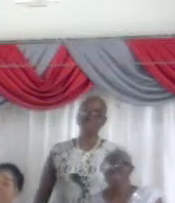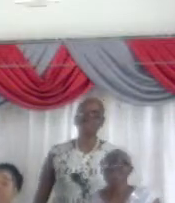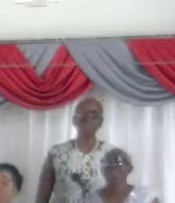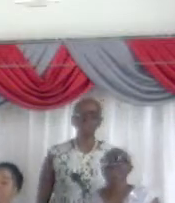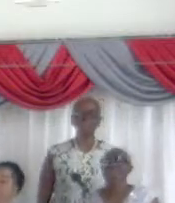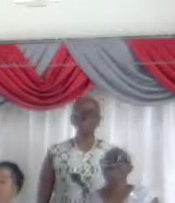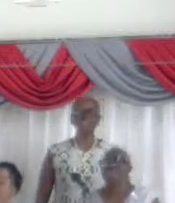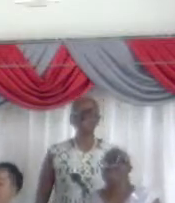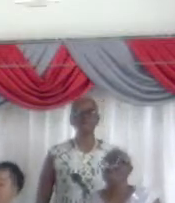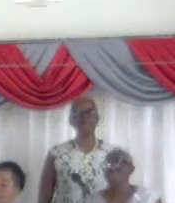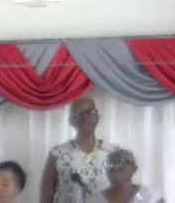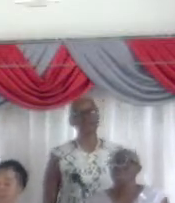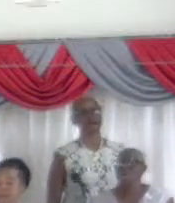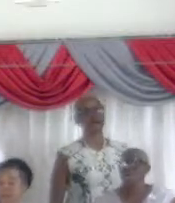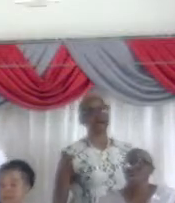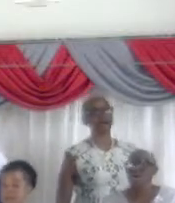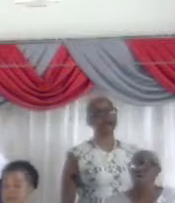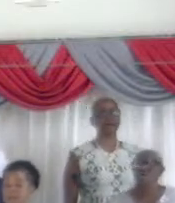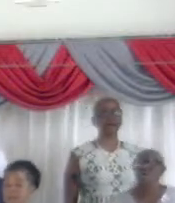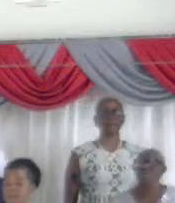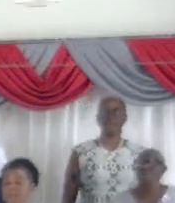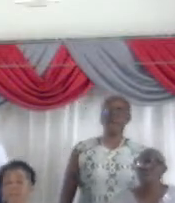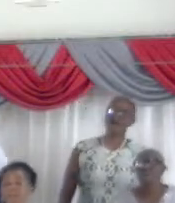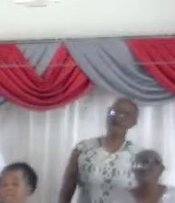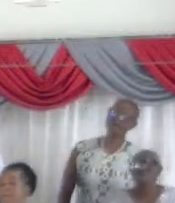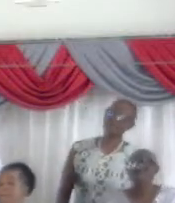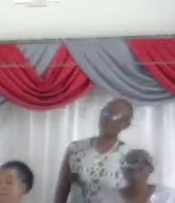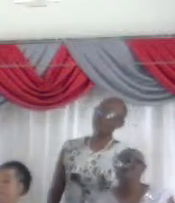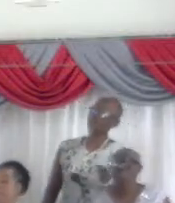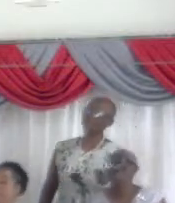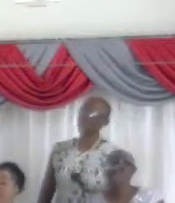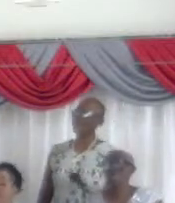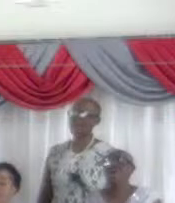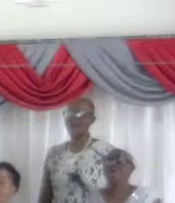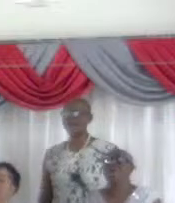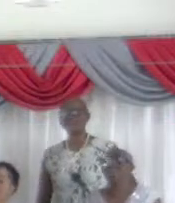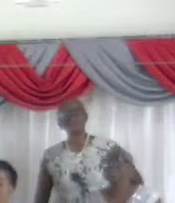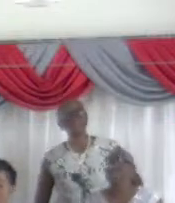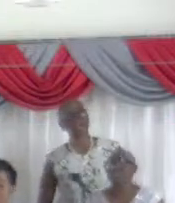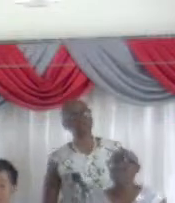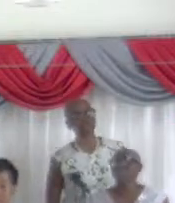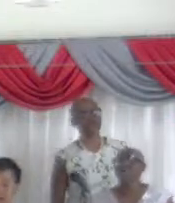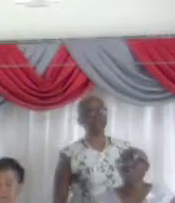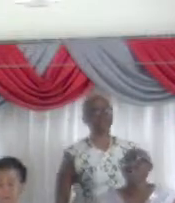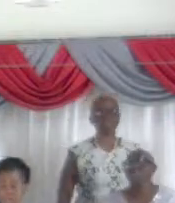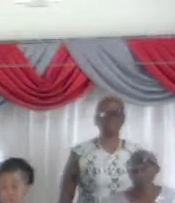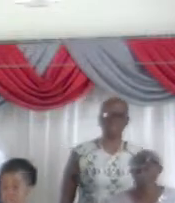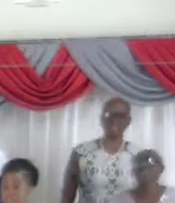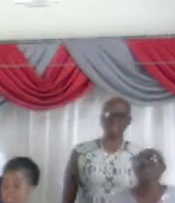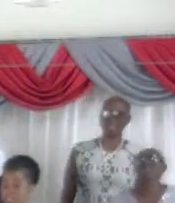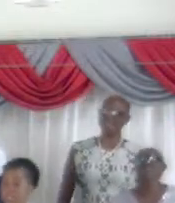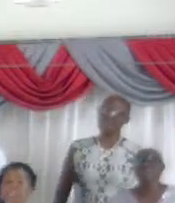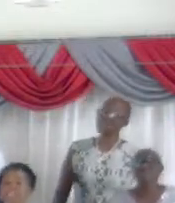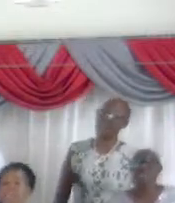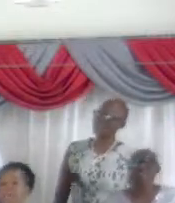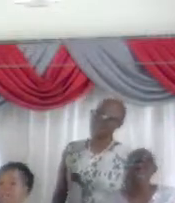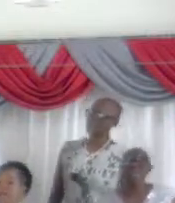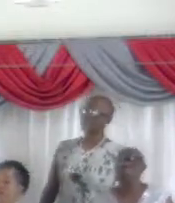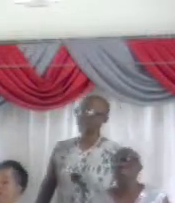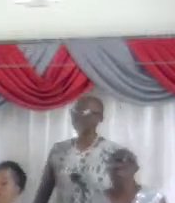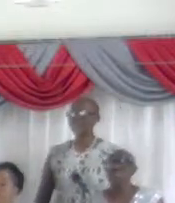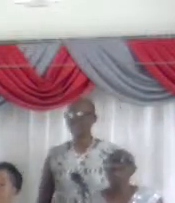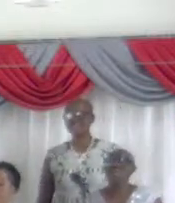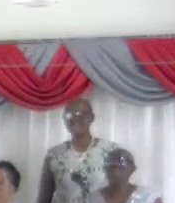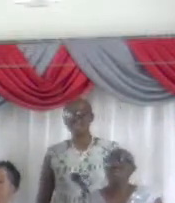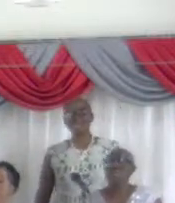Faithful is. Come on, tell him why. Oh. I'm reaping the harvest of promise.